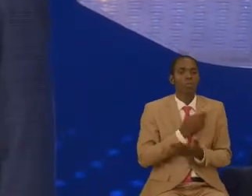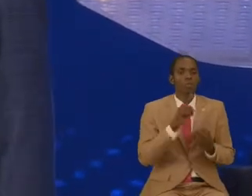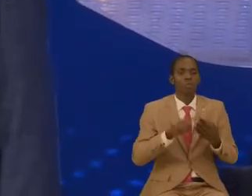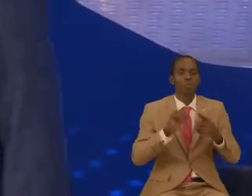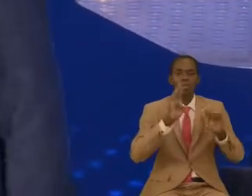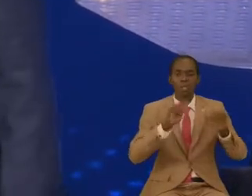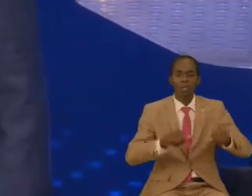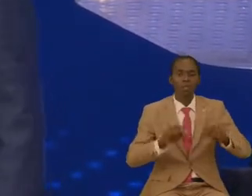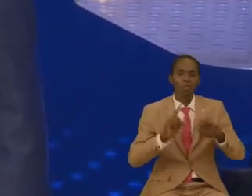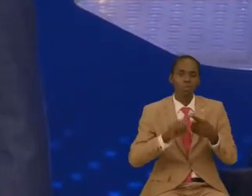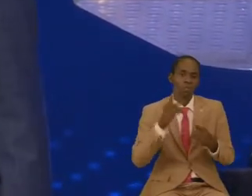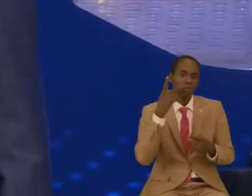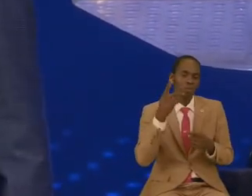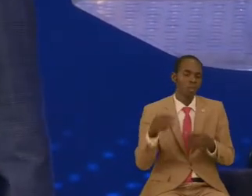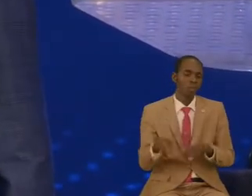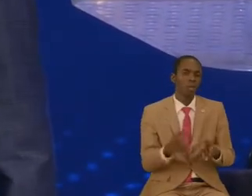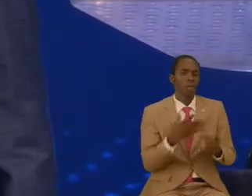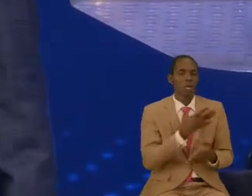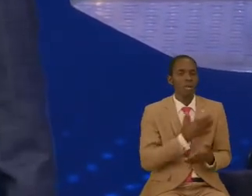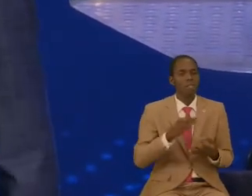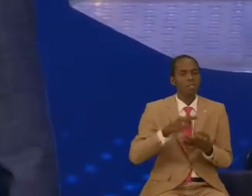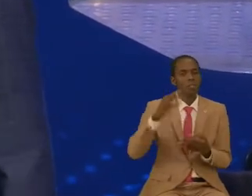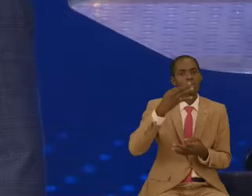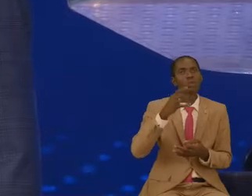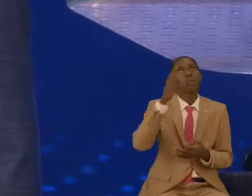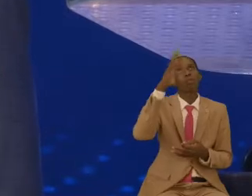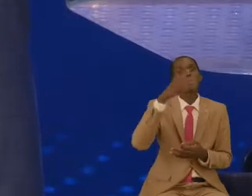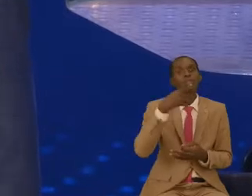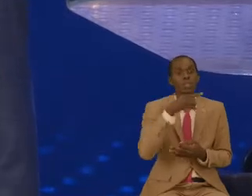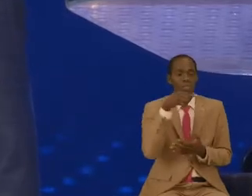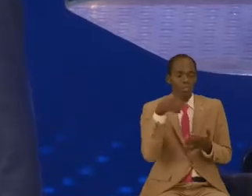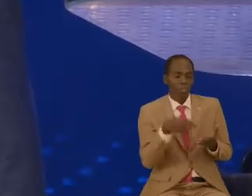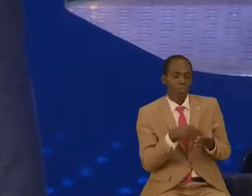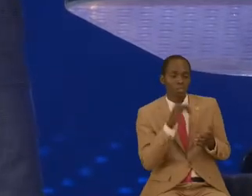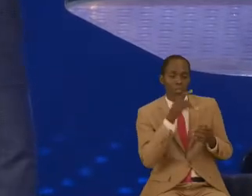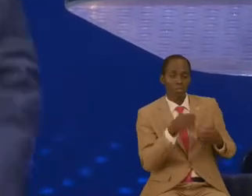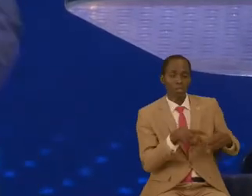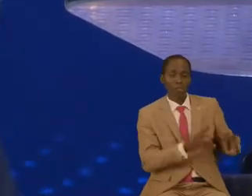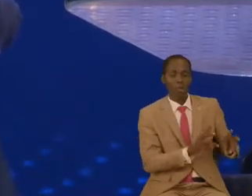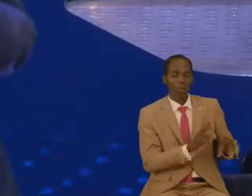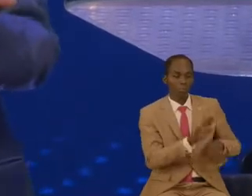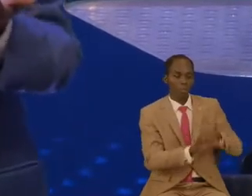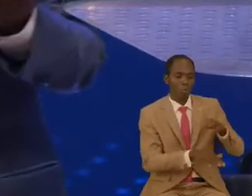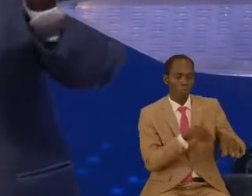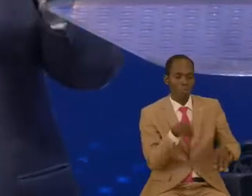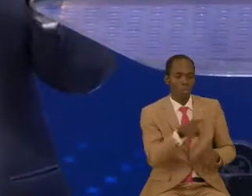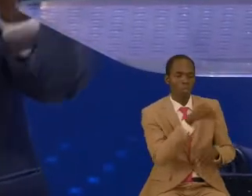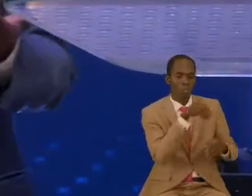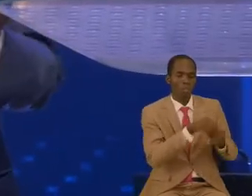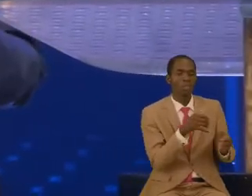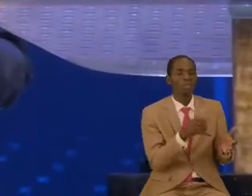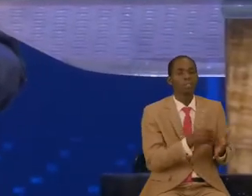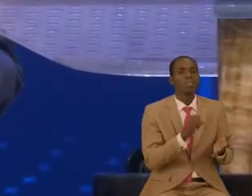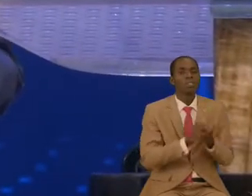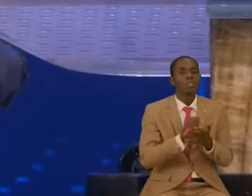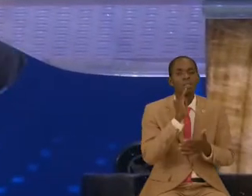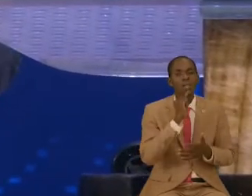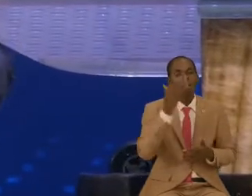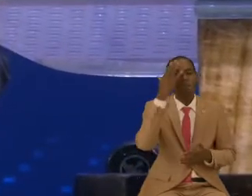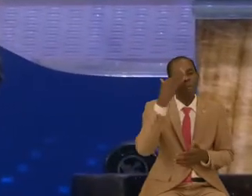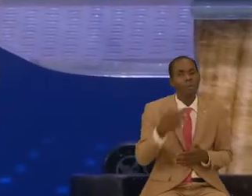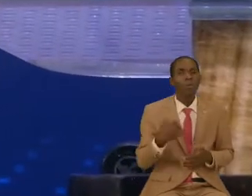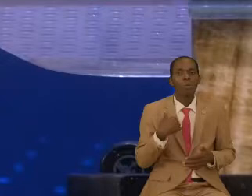way. And the Spirit of God says, this is the way. Walk ye therein. That's why